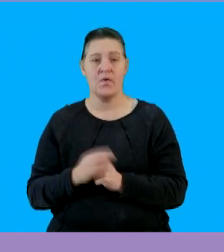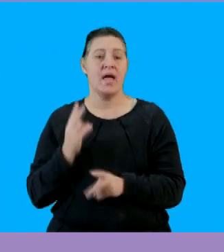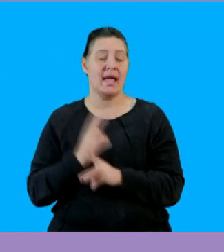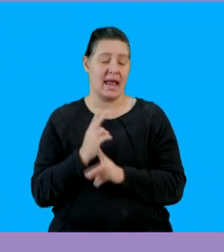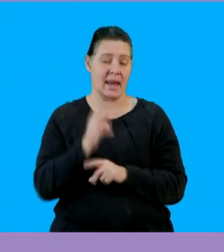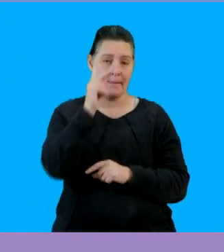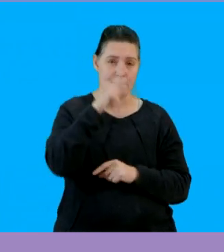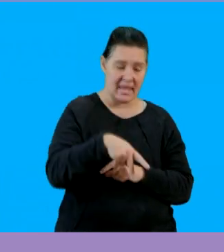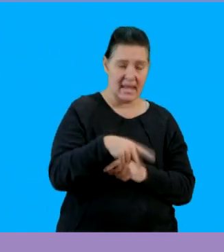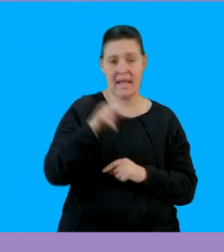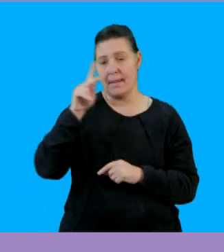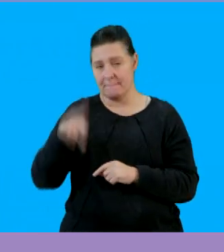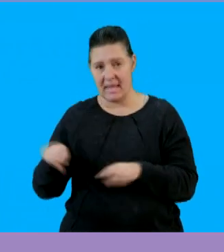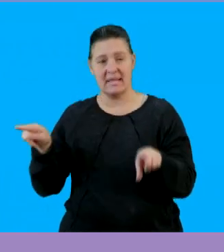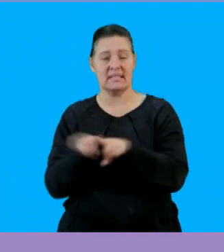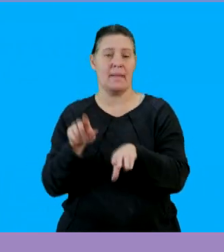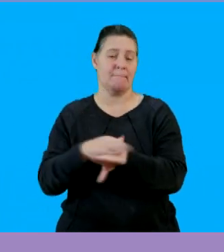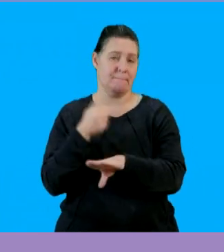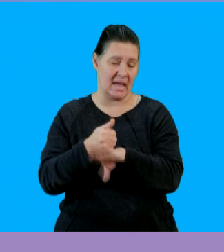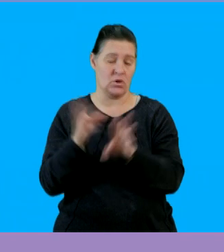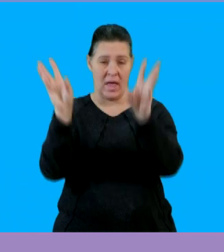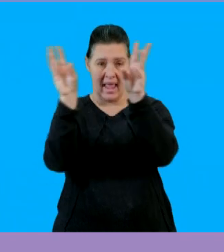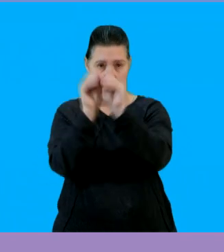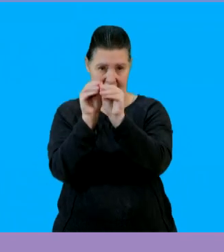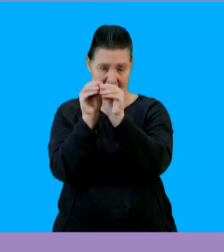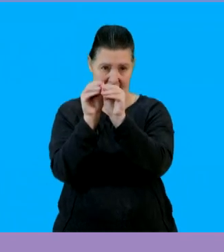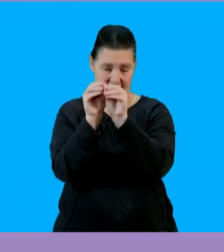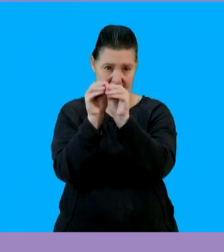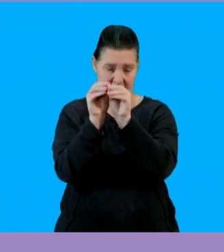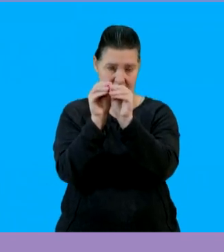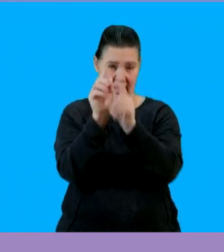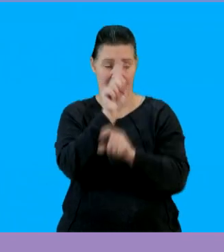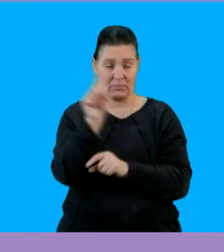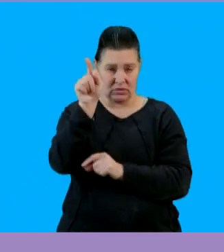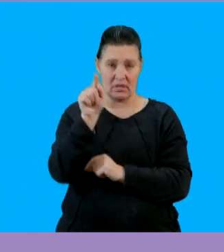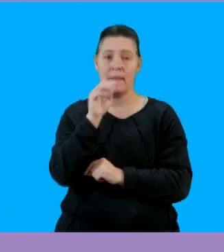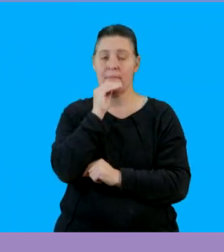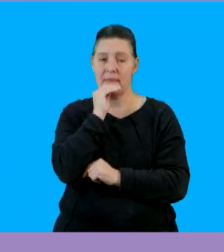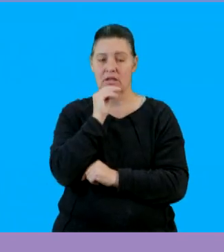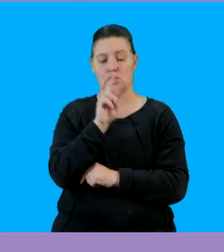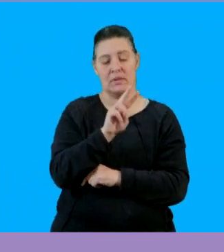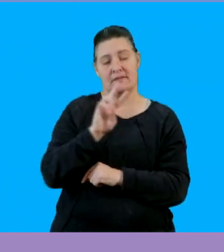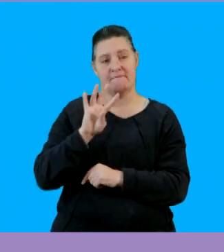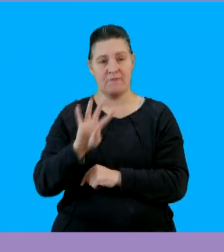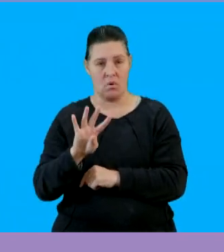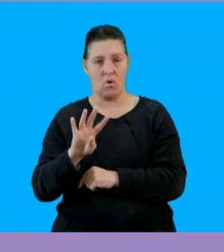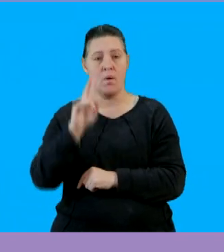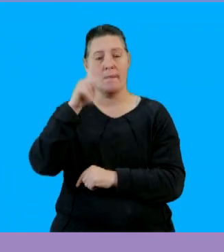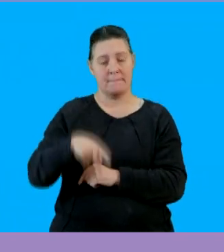24. Again, the p and the p, the same base, so we add the exponents. So that's going